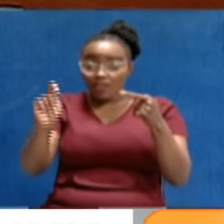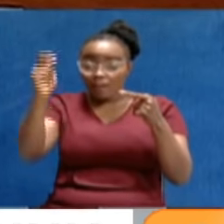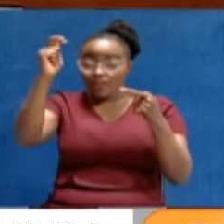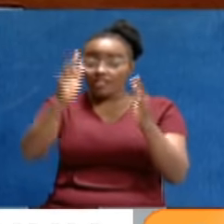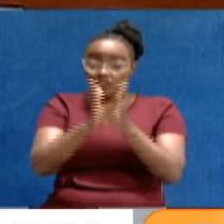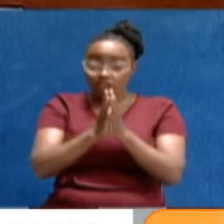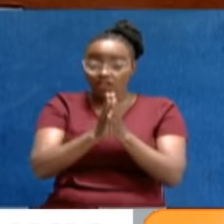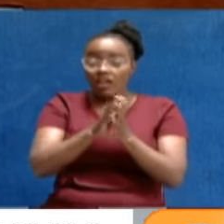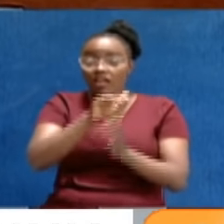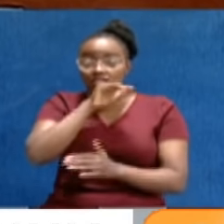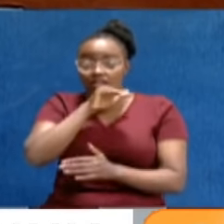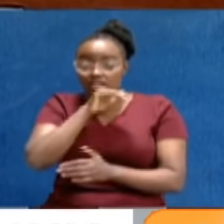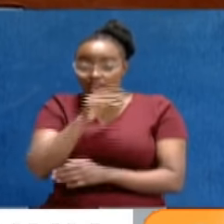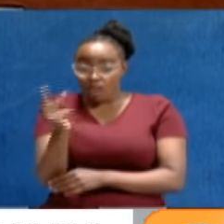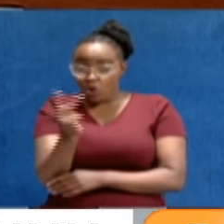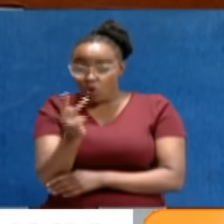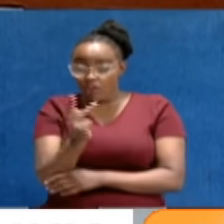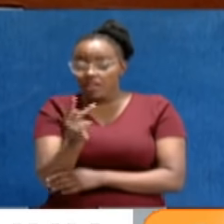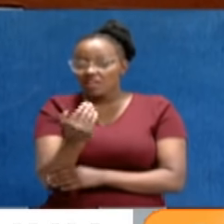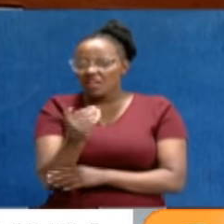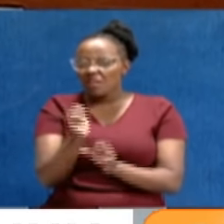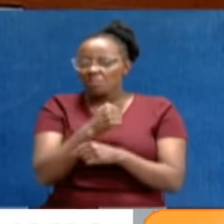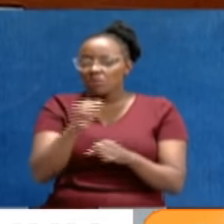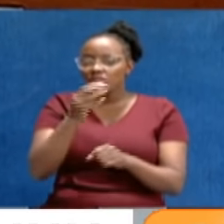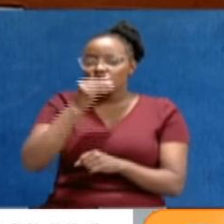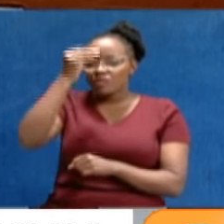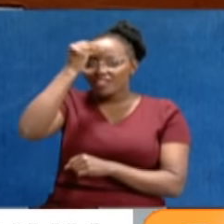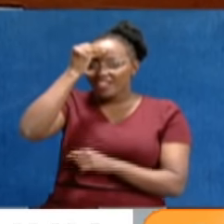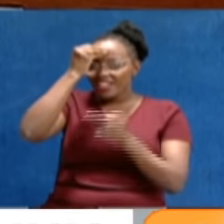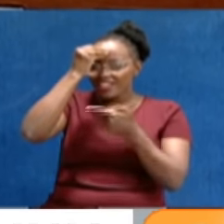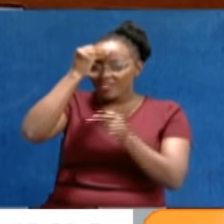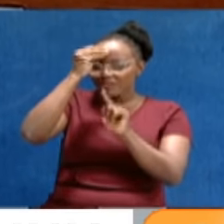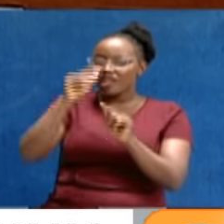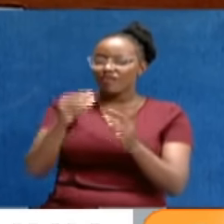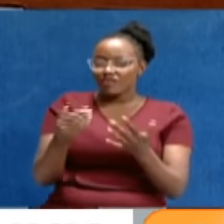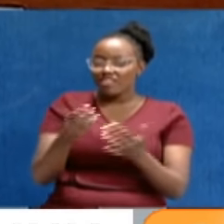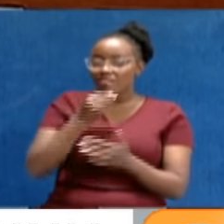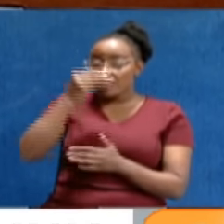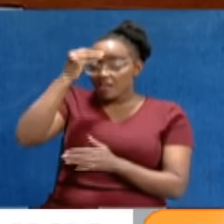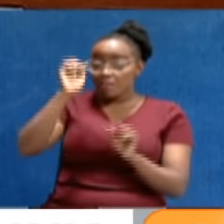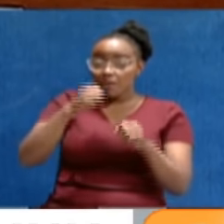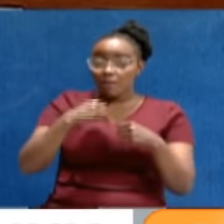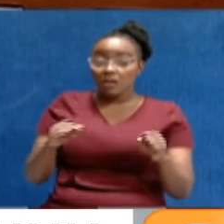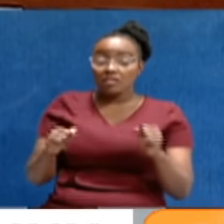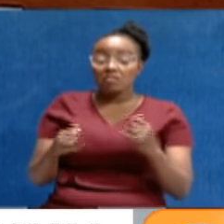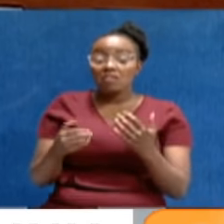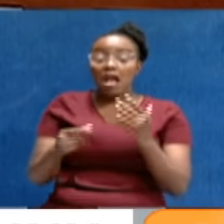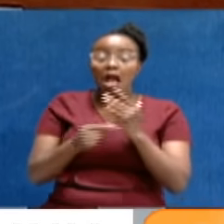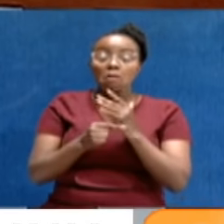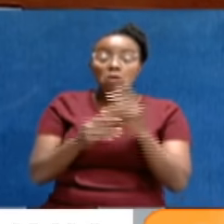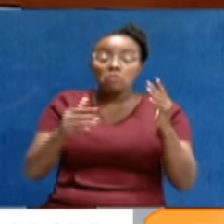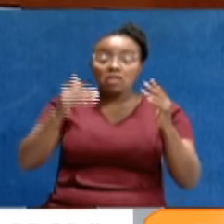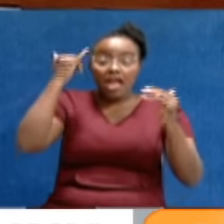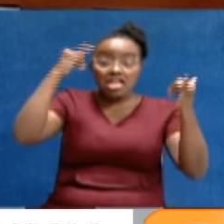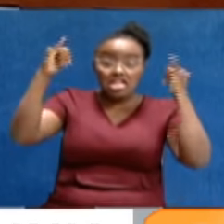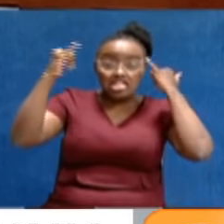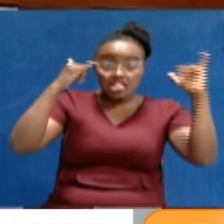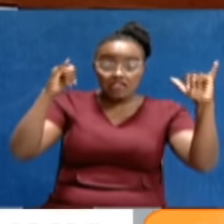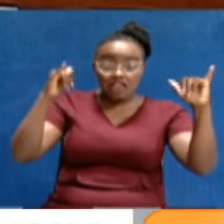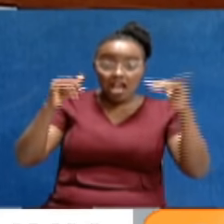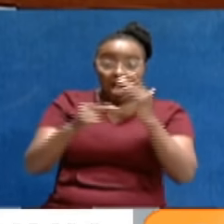president and the Right Honorable Raila Odinga cannot pretend to be a popular initiative.